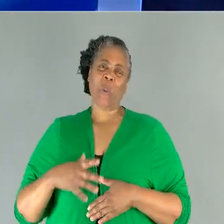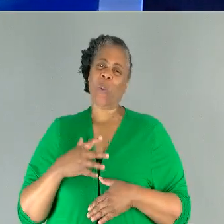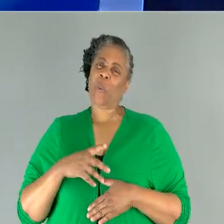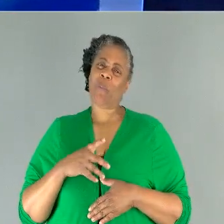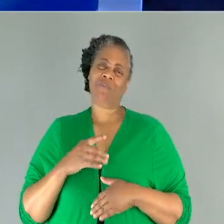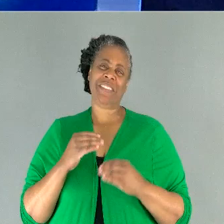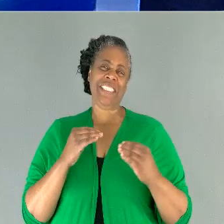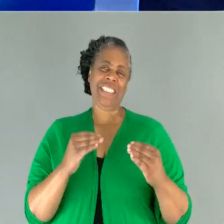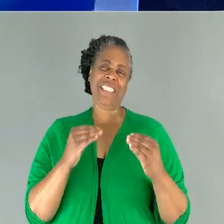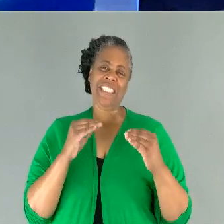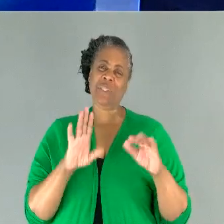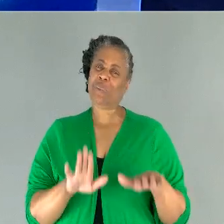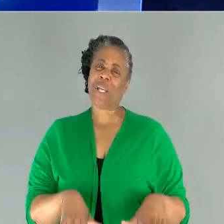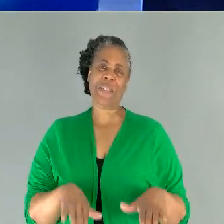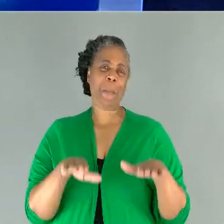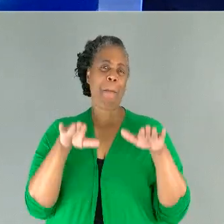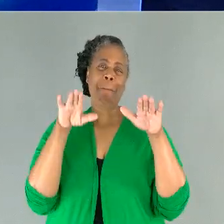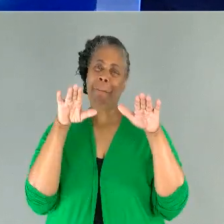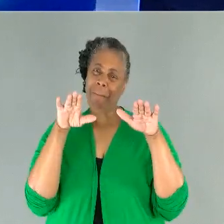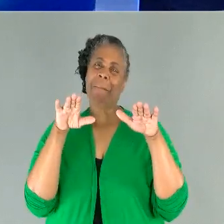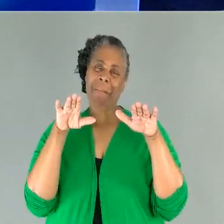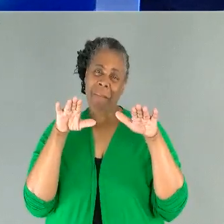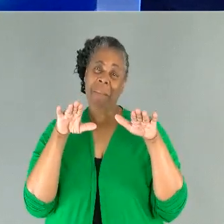Lord has placed within the earth.